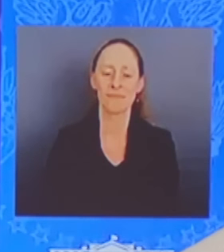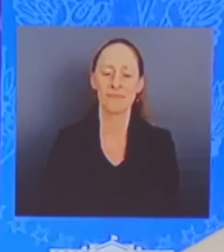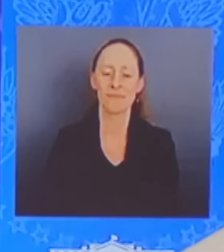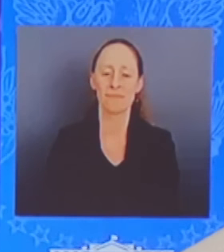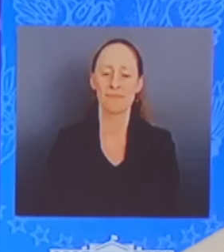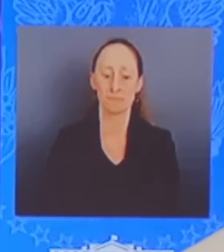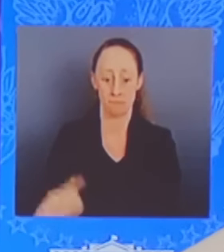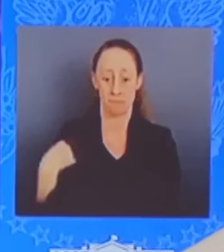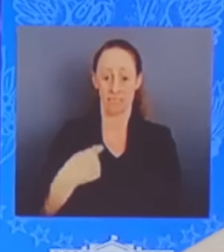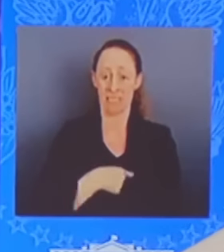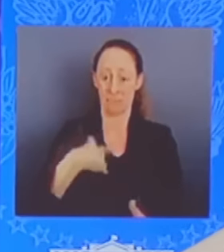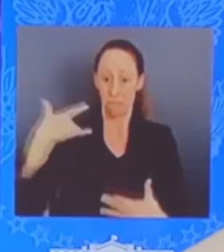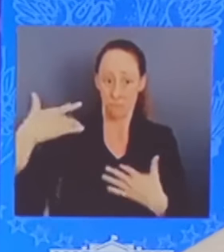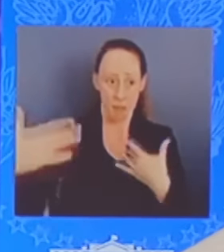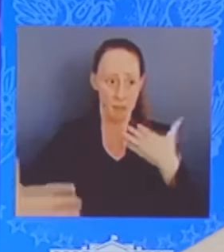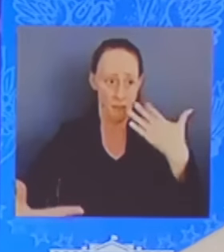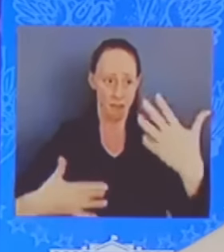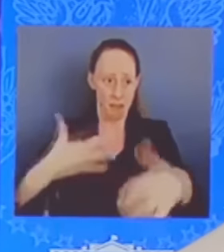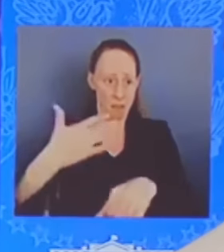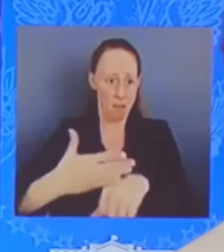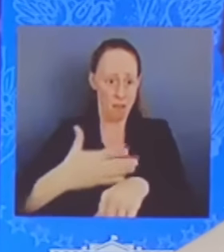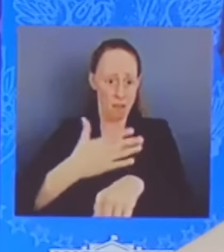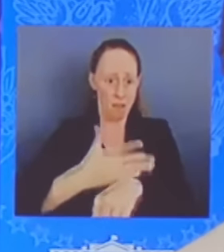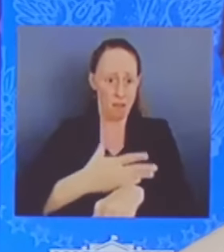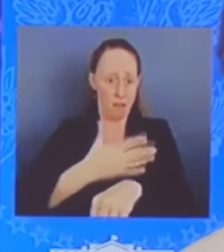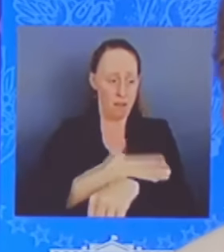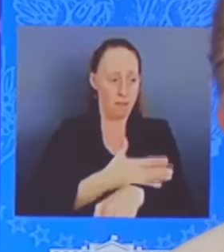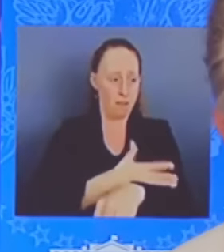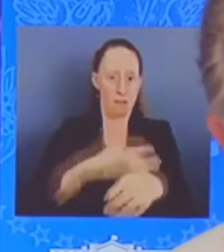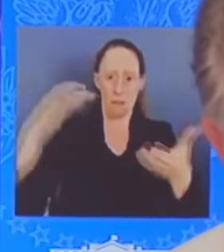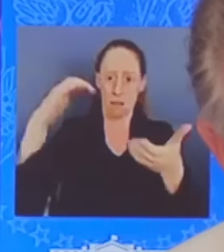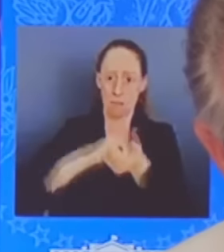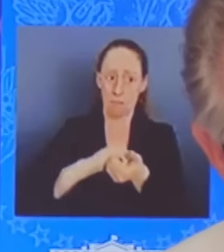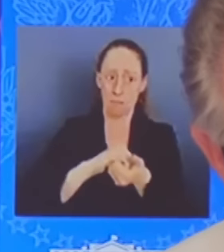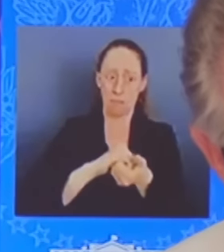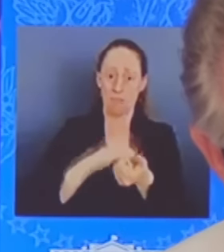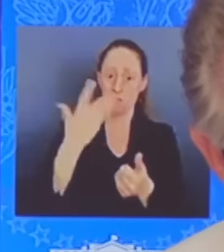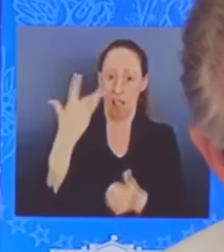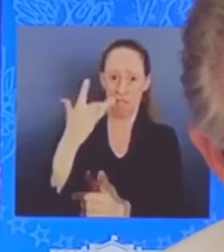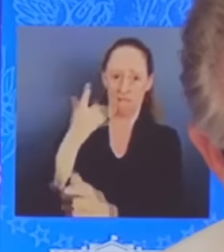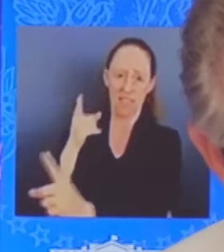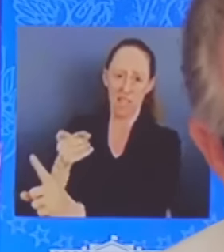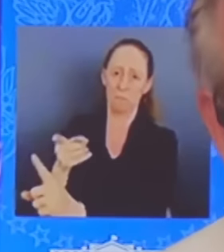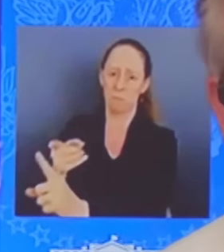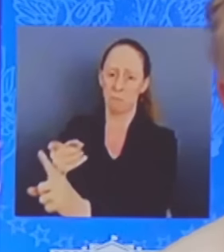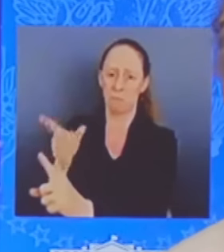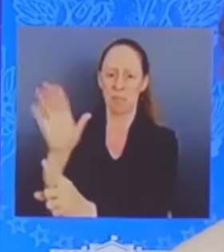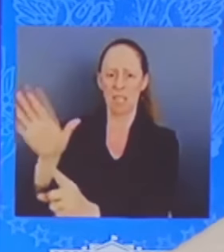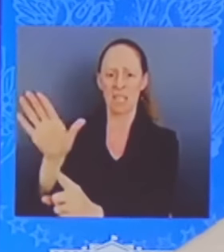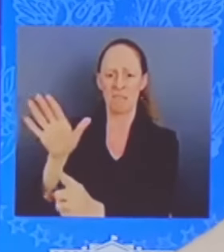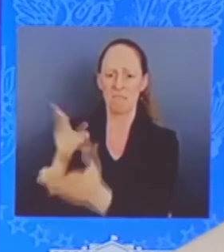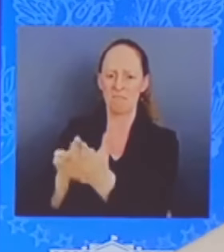is thanks to the secretary. He's a man of integrity. An intellectual rigor.